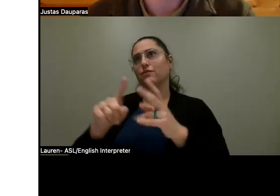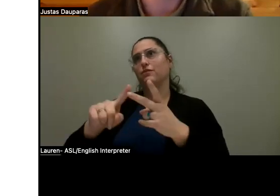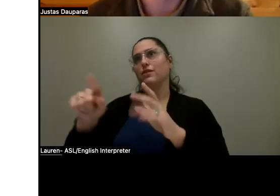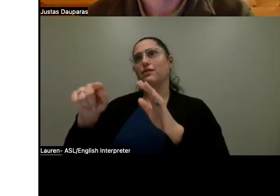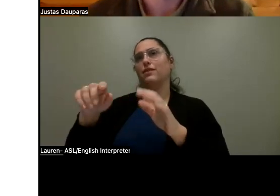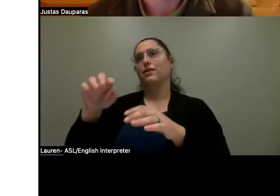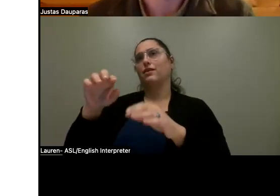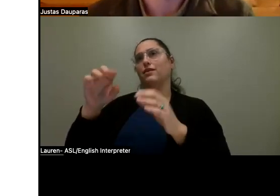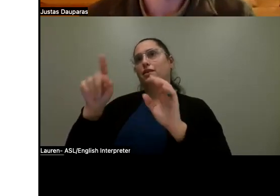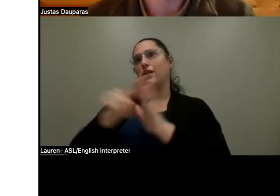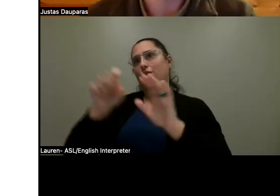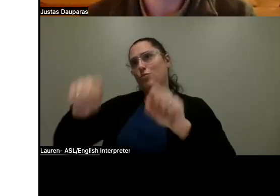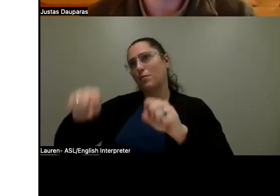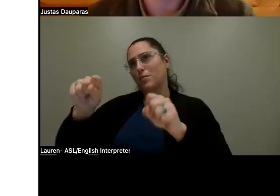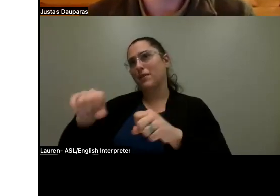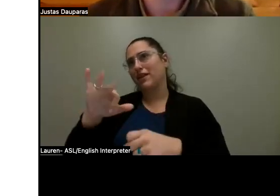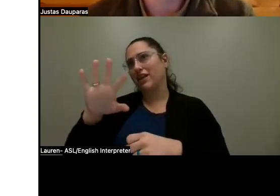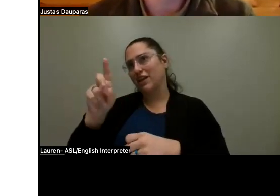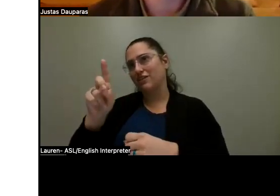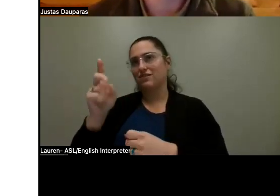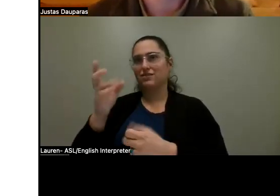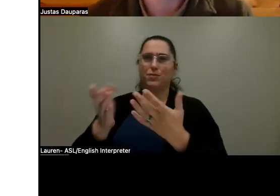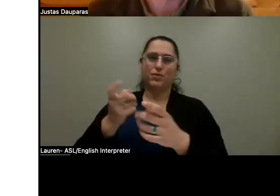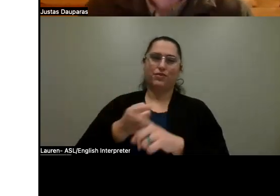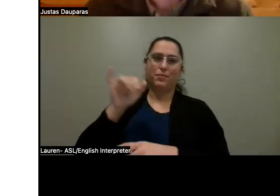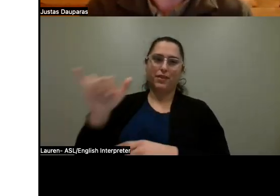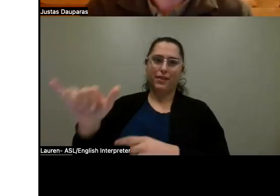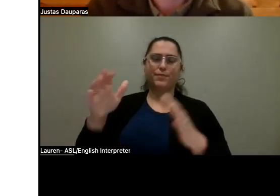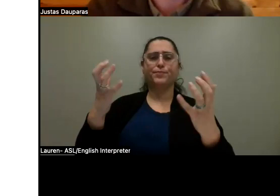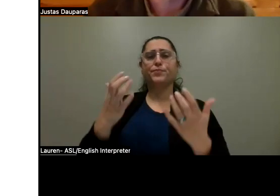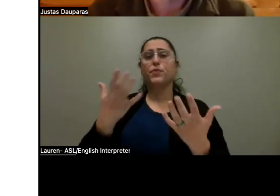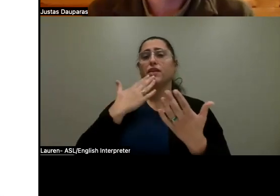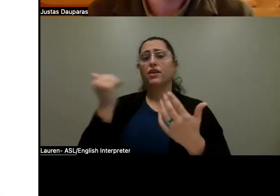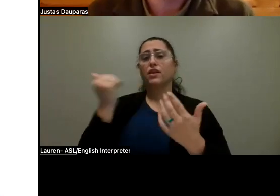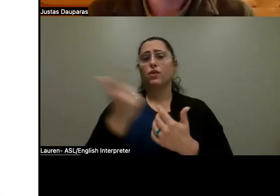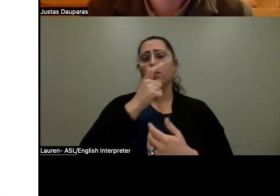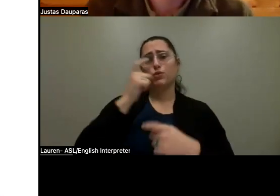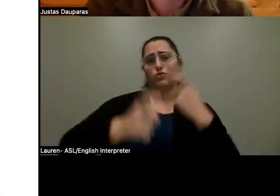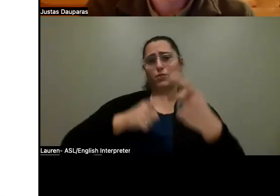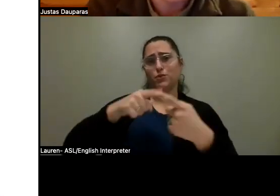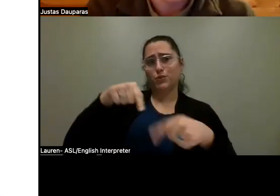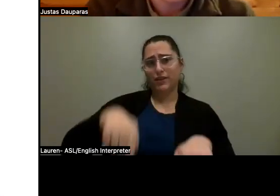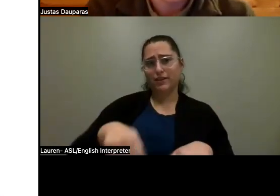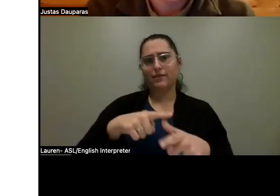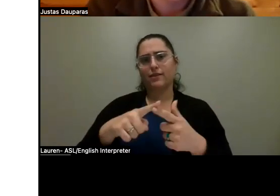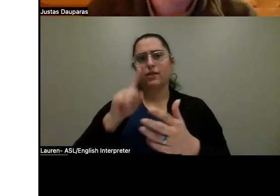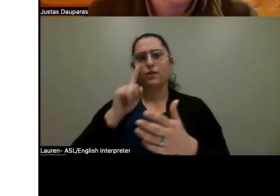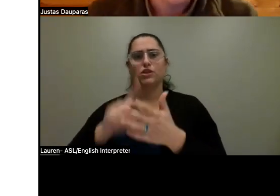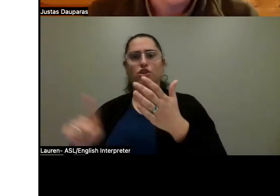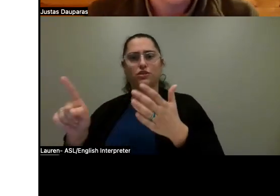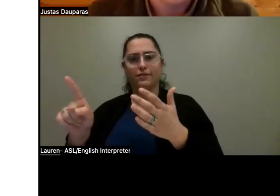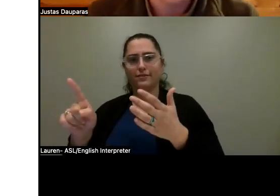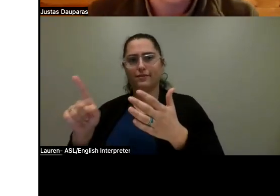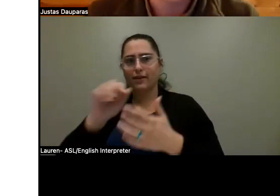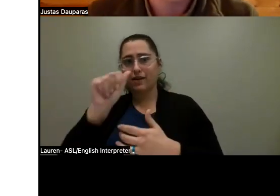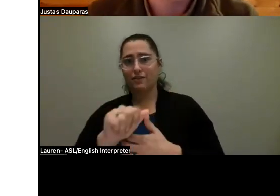to thank all the people in the Baker lab that worked on this, and then we can maybe check the results from the